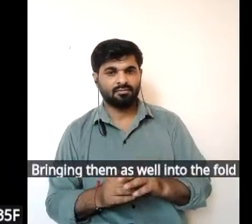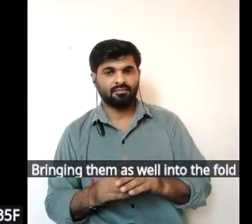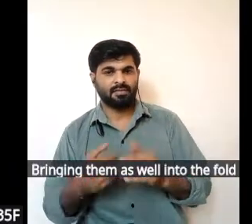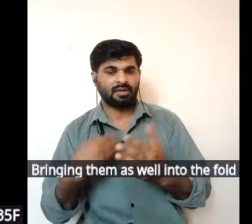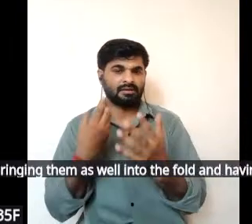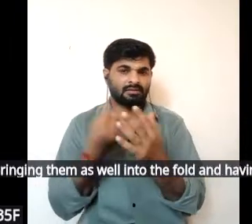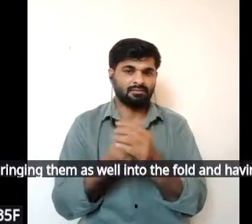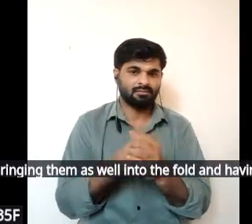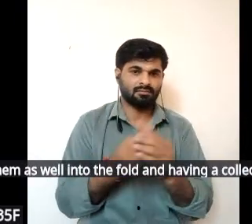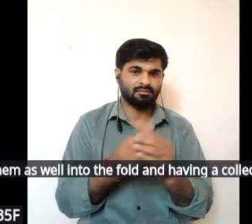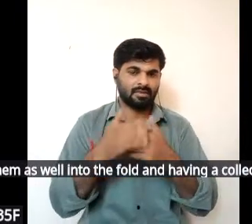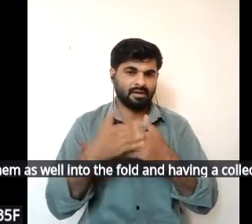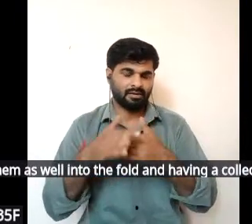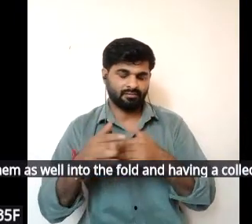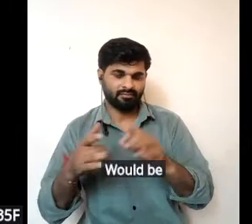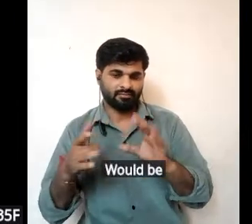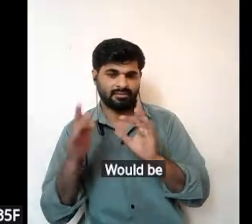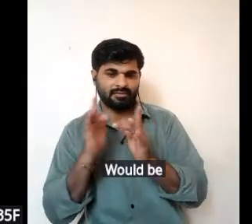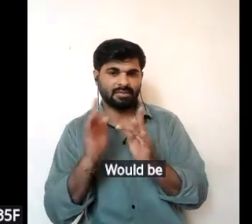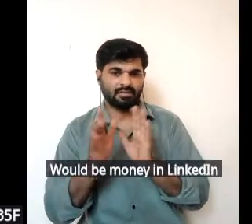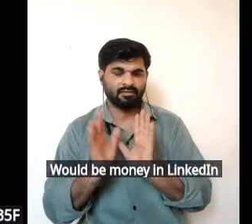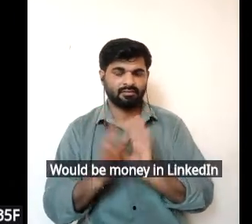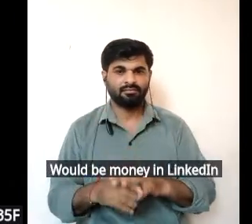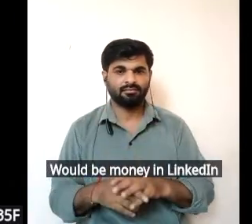collective network would be monumental.